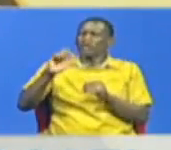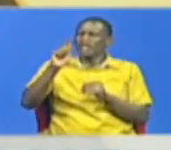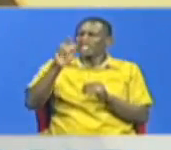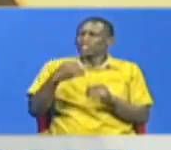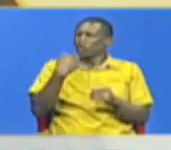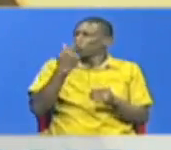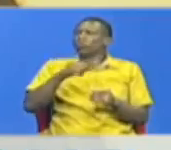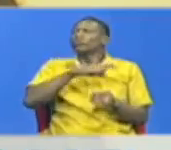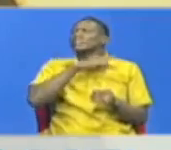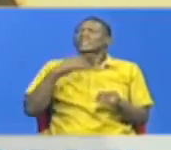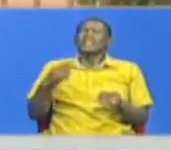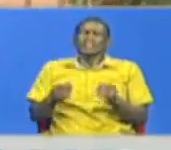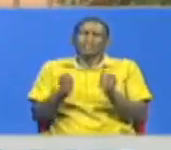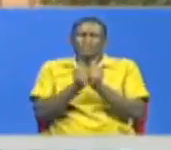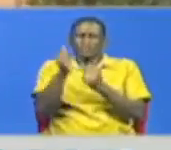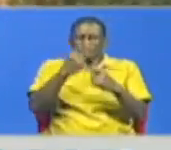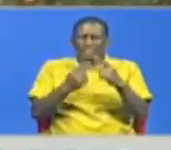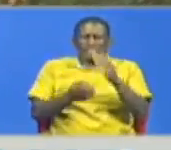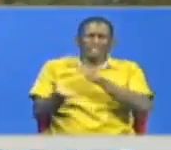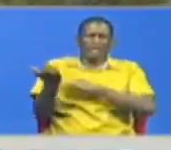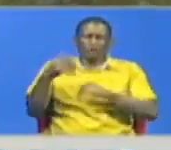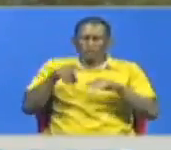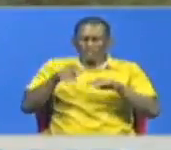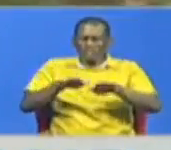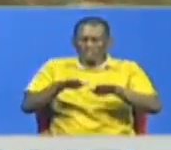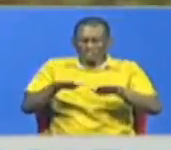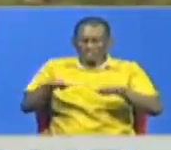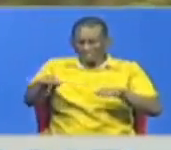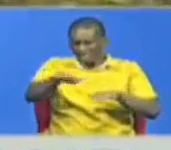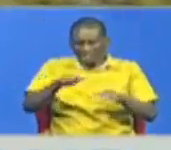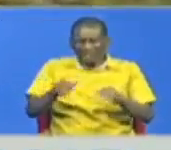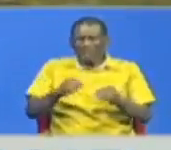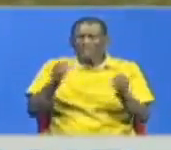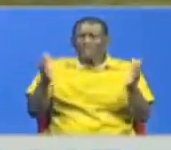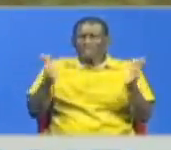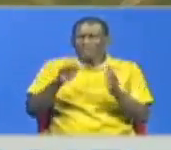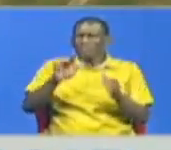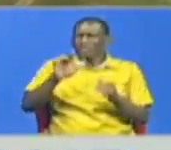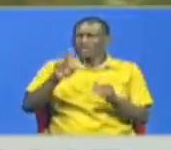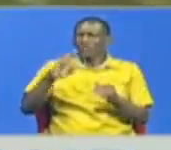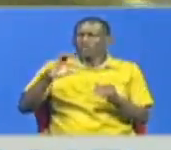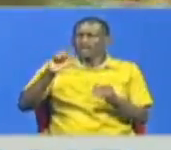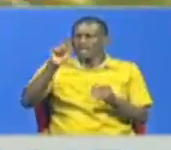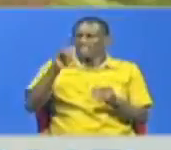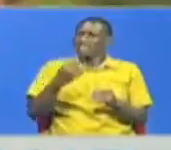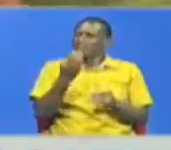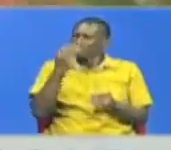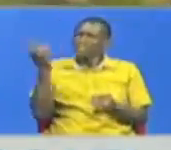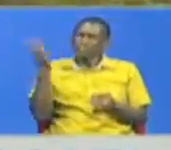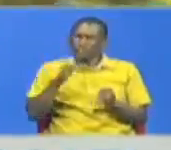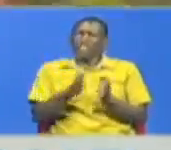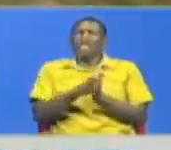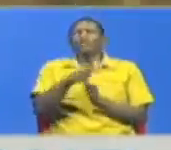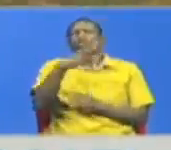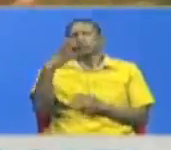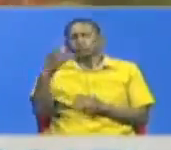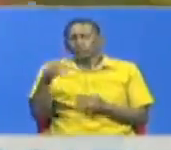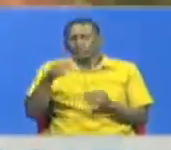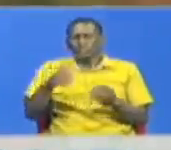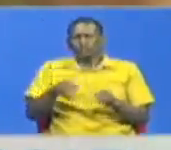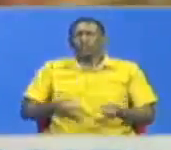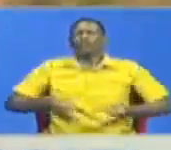in this church compound. Father Luigi Locati had just had his supper and was heading to his